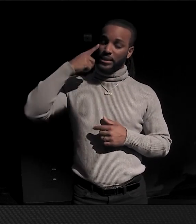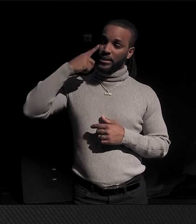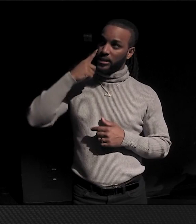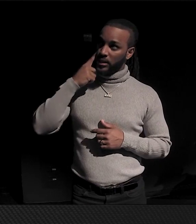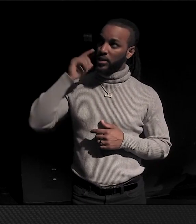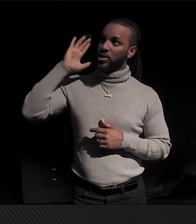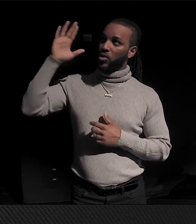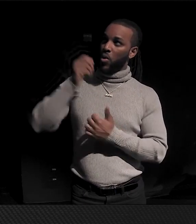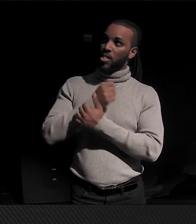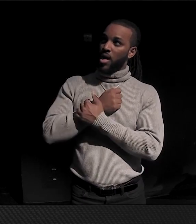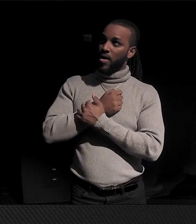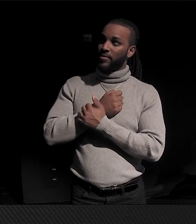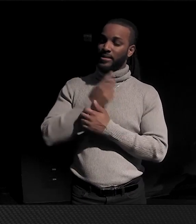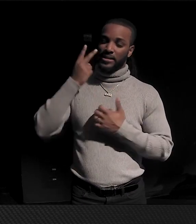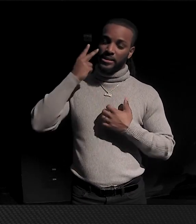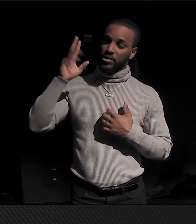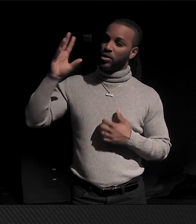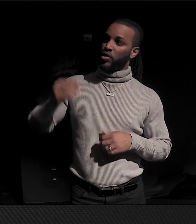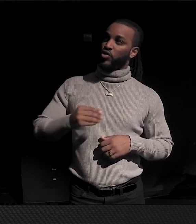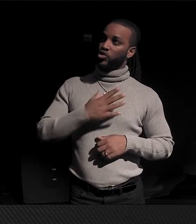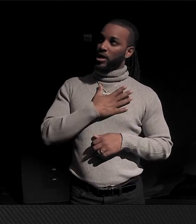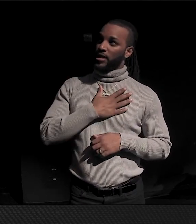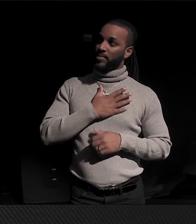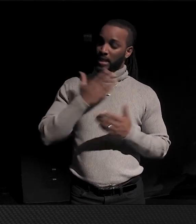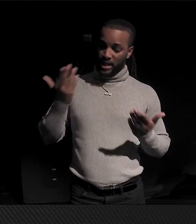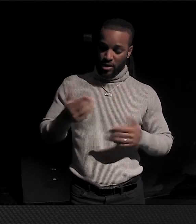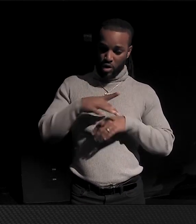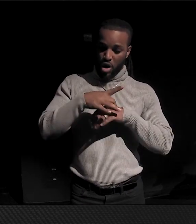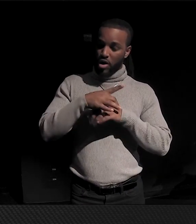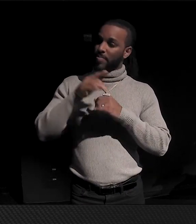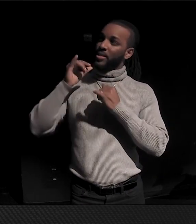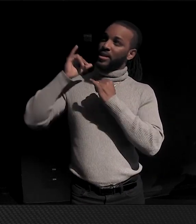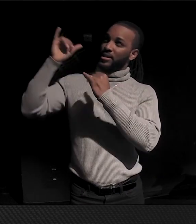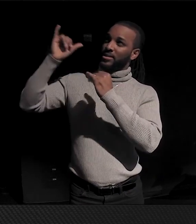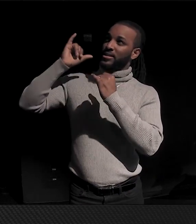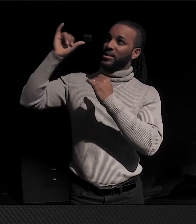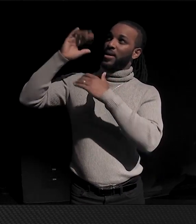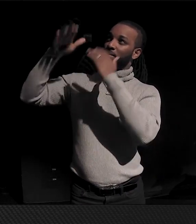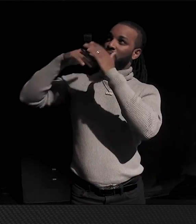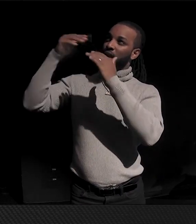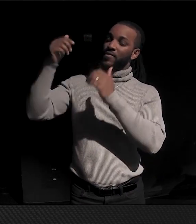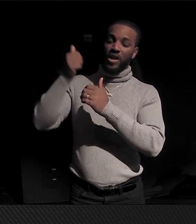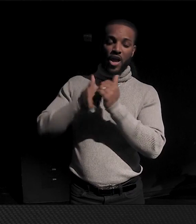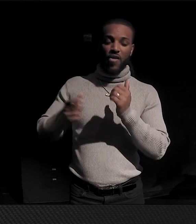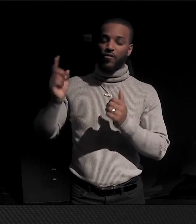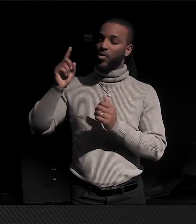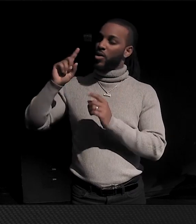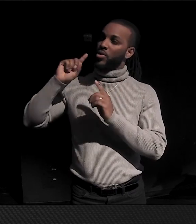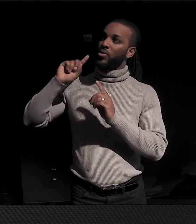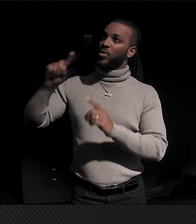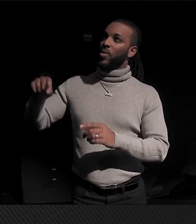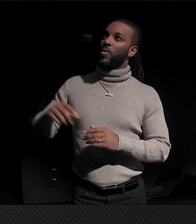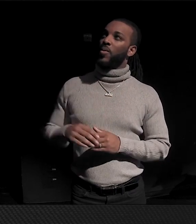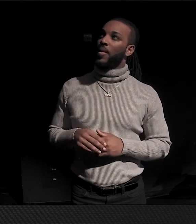grace. Make it here on earth as it is in heaven and everywhere we go.